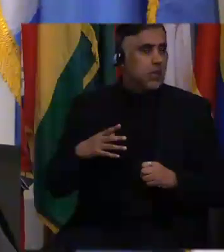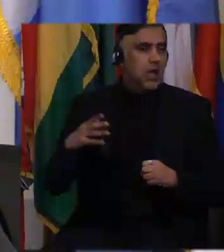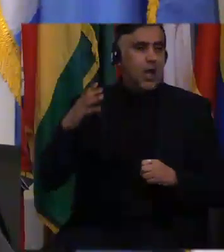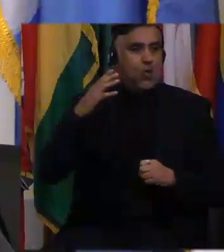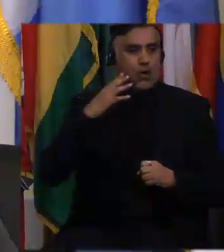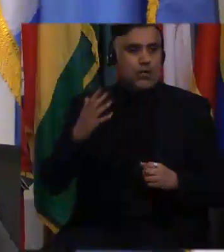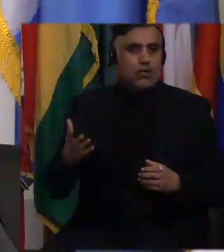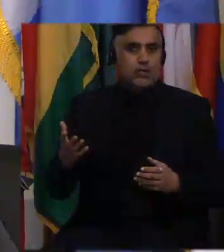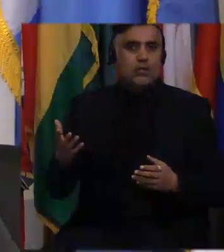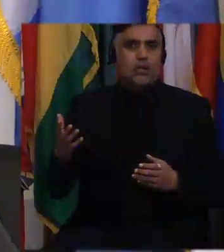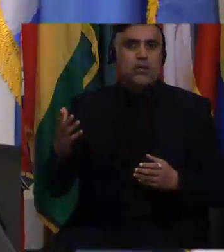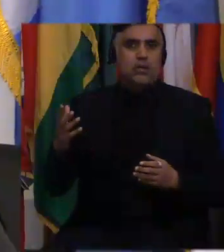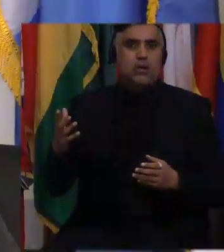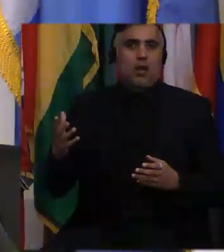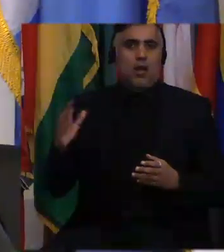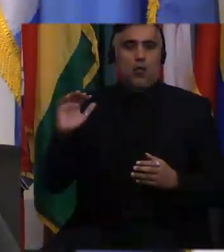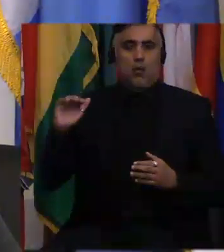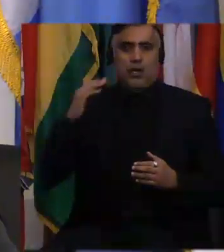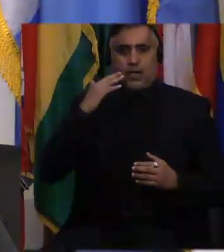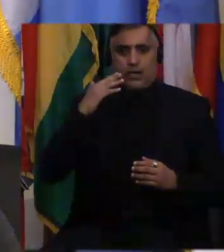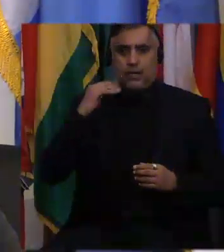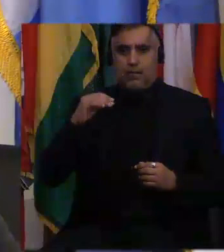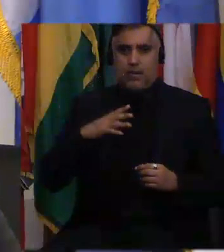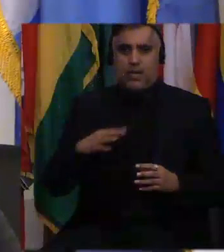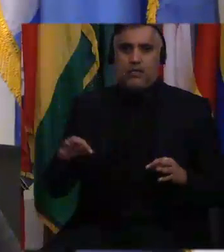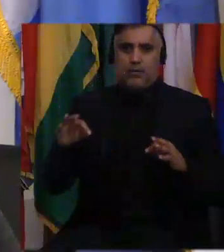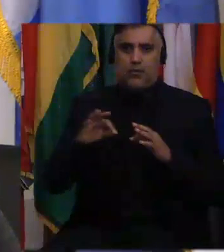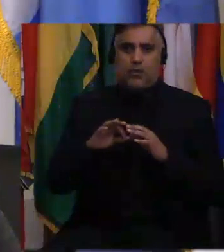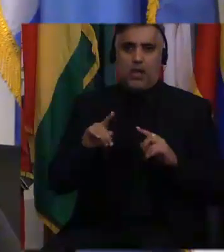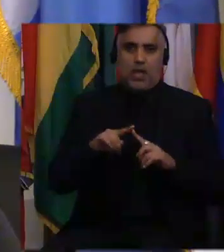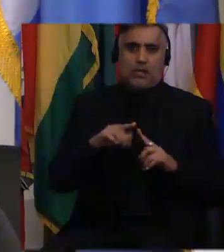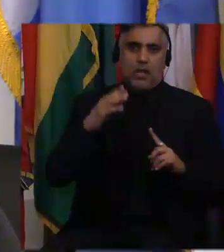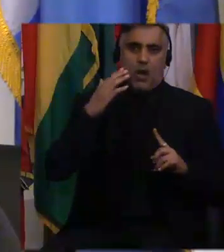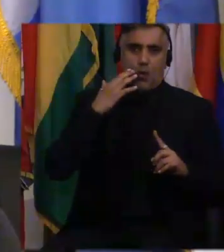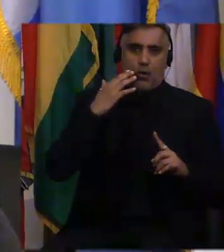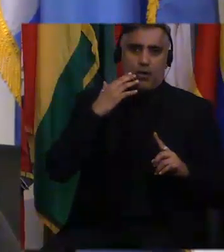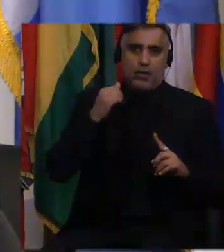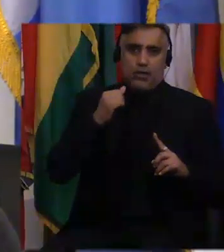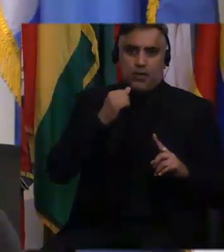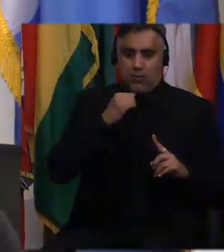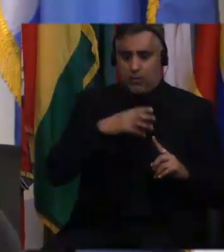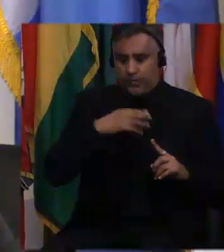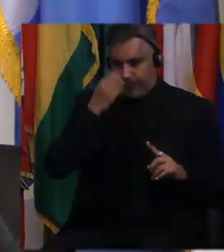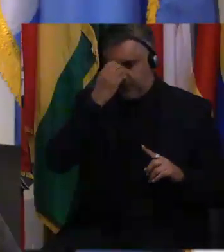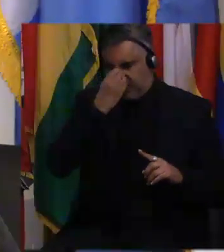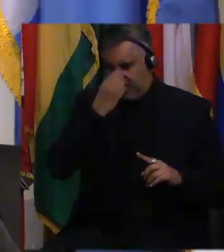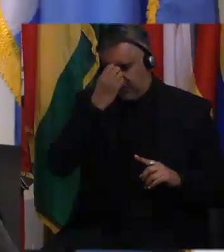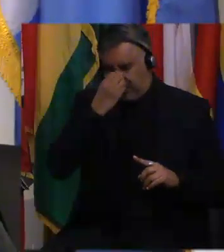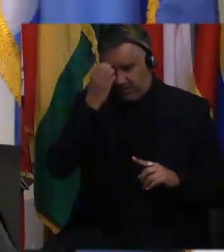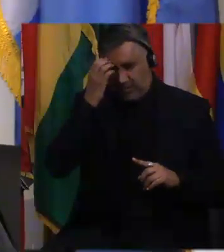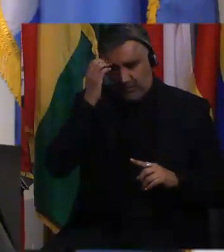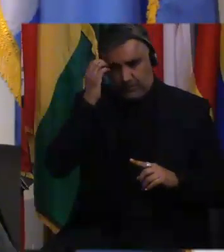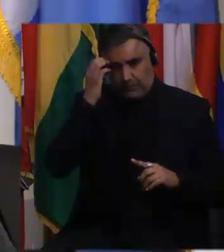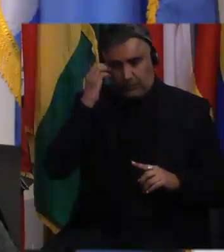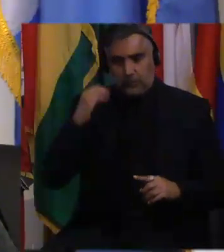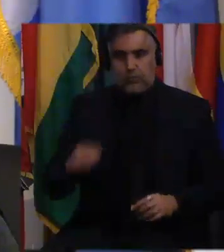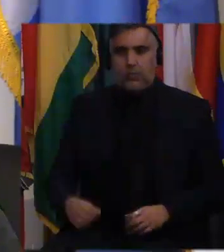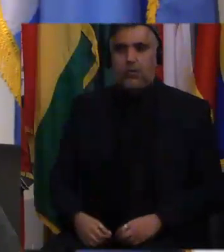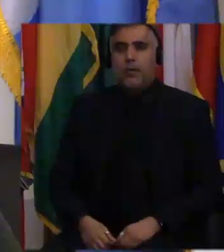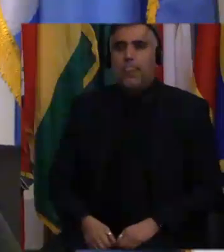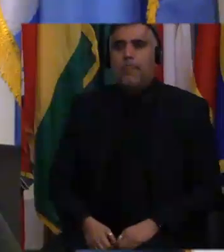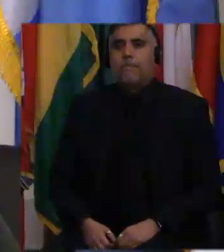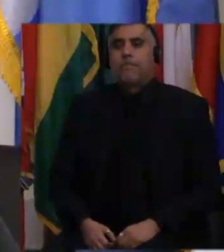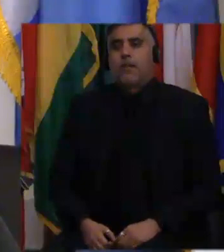awareness raising among men is as important as awareness raising among